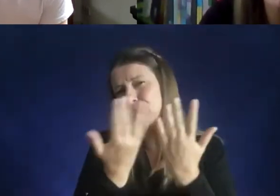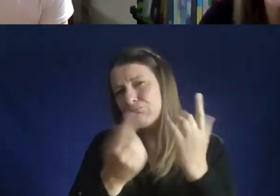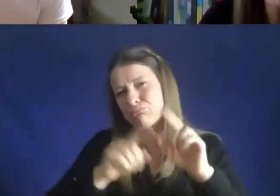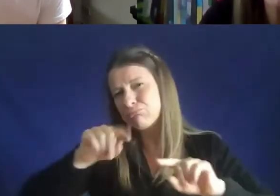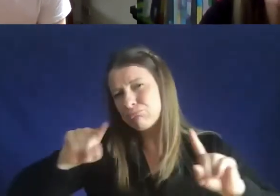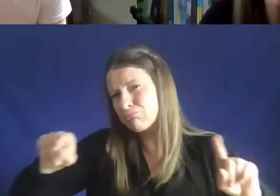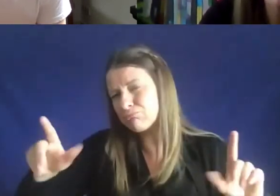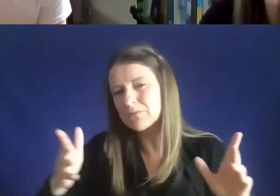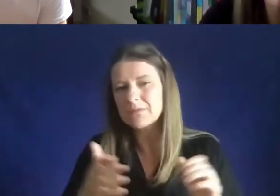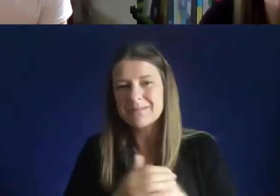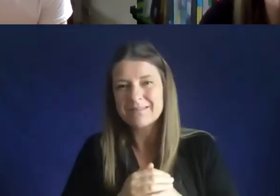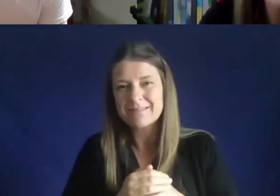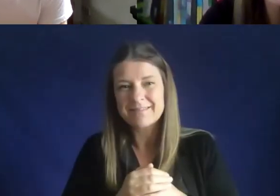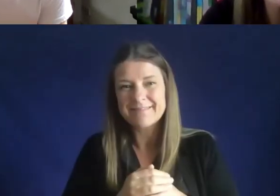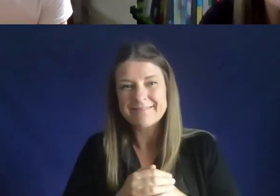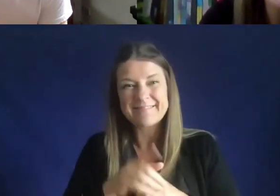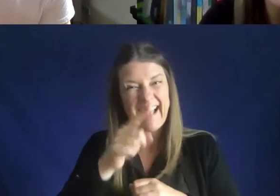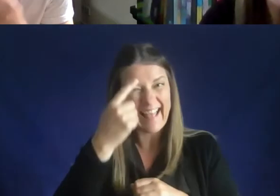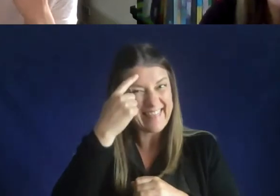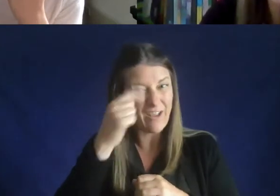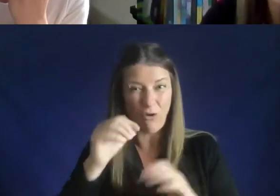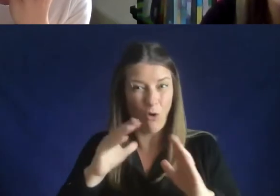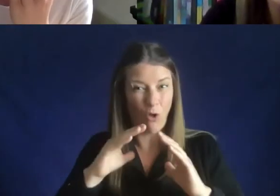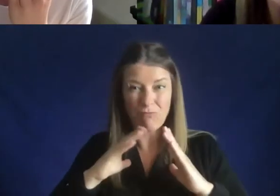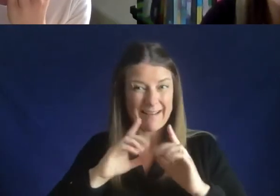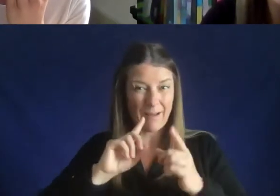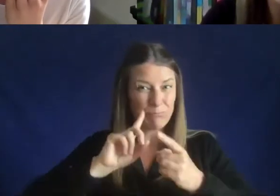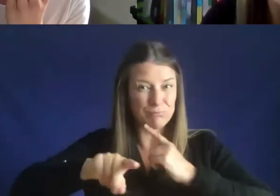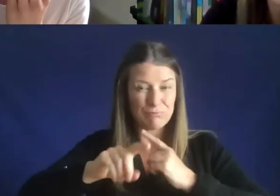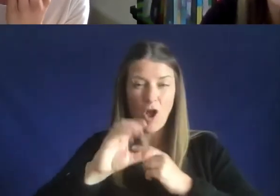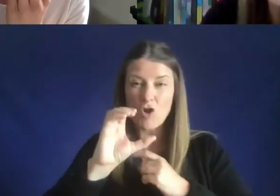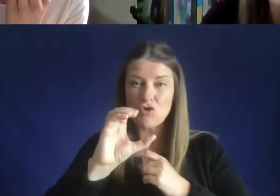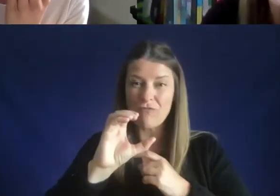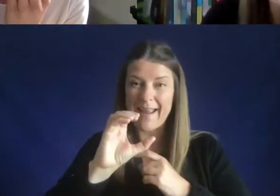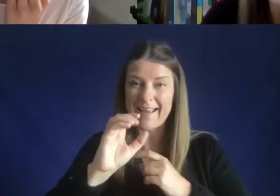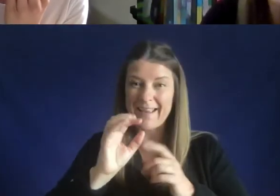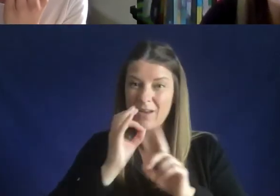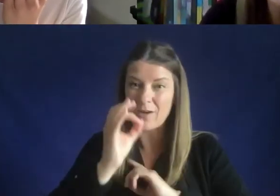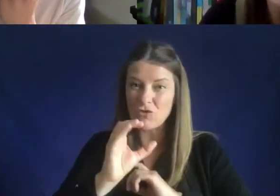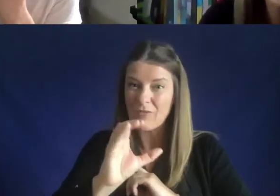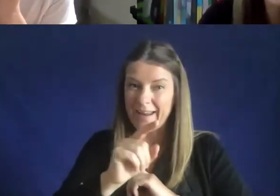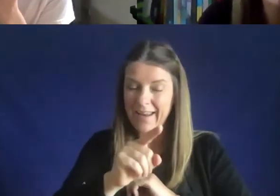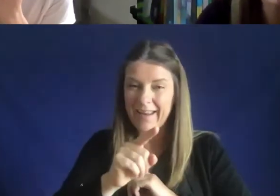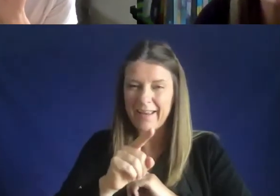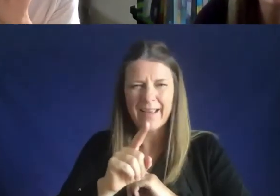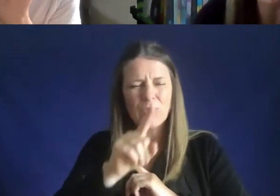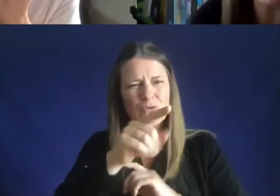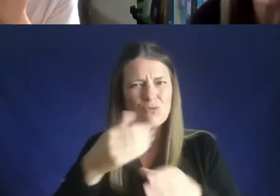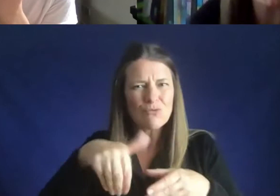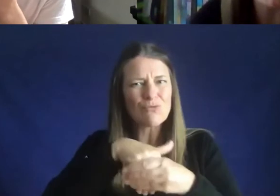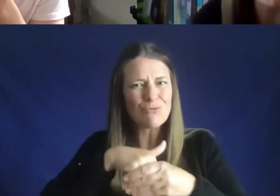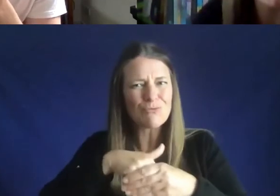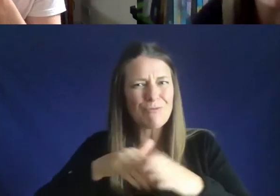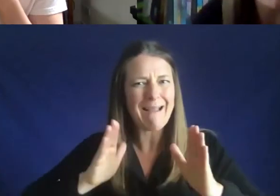responded to Craig's question, which was next, which was what sort of exercise you included. So I hope, Craig, you feel like that's